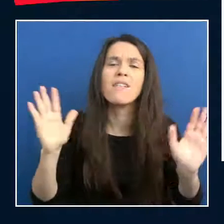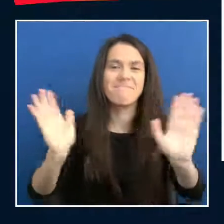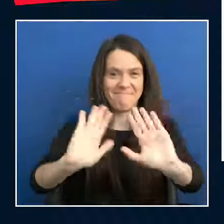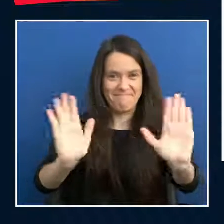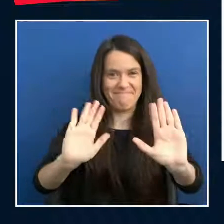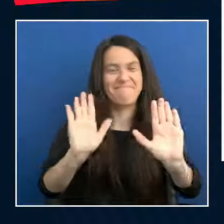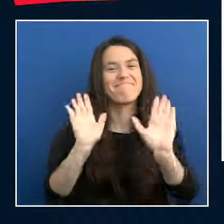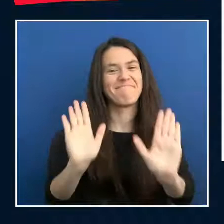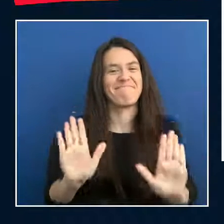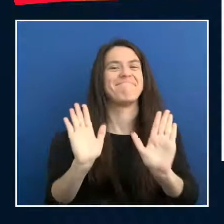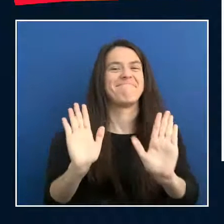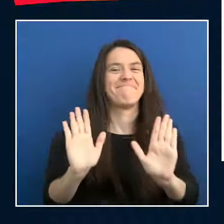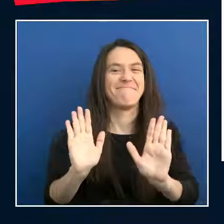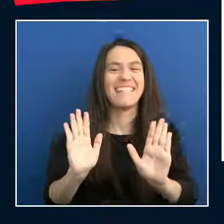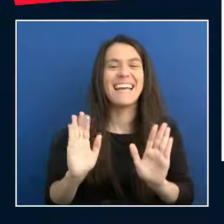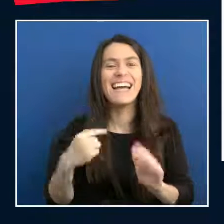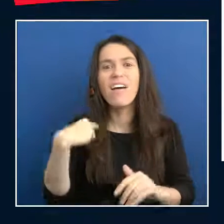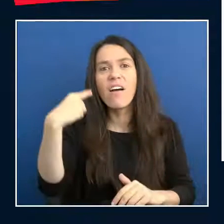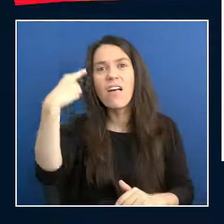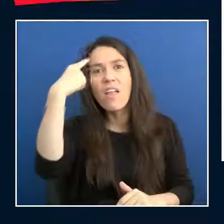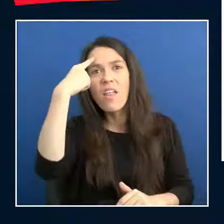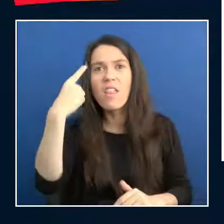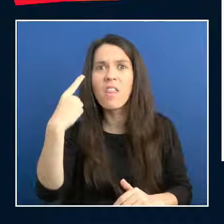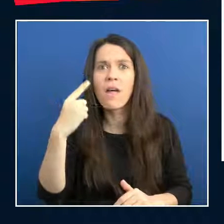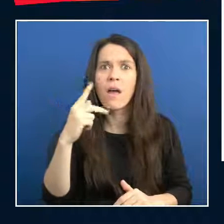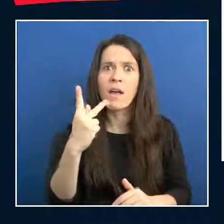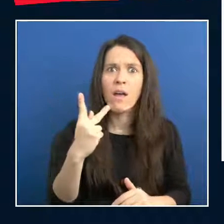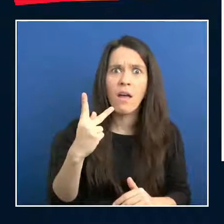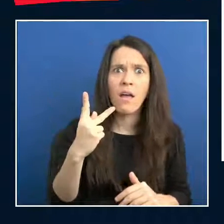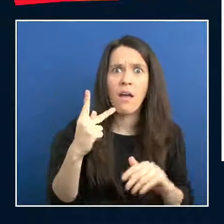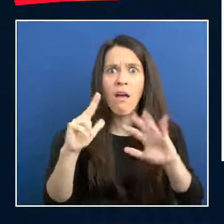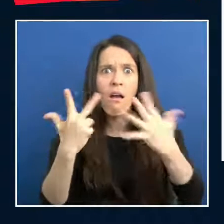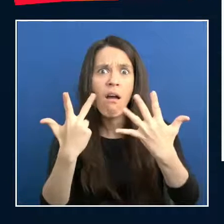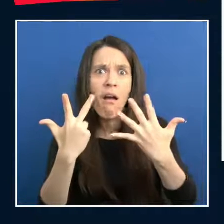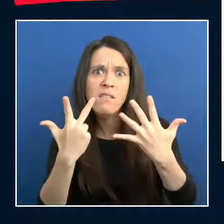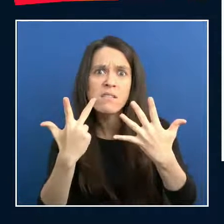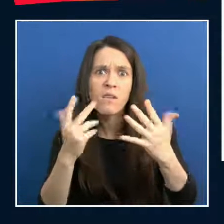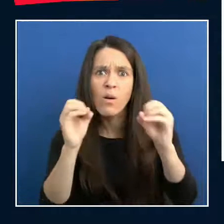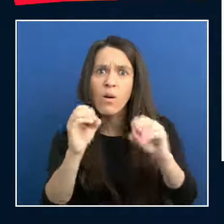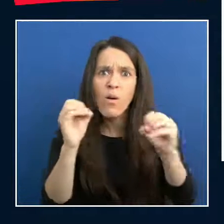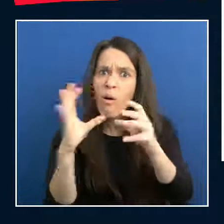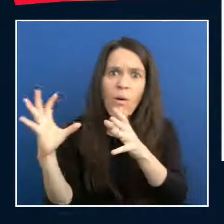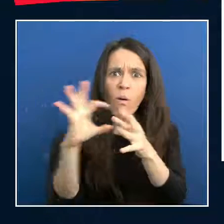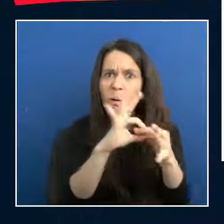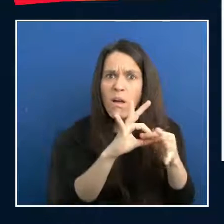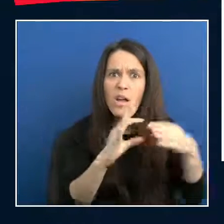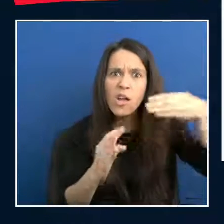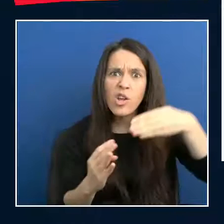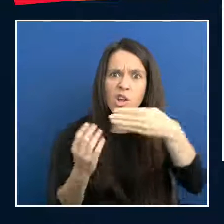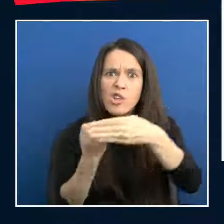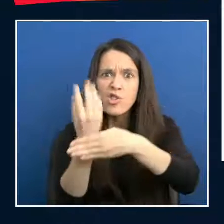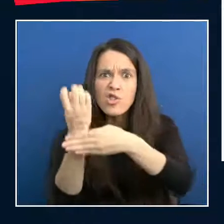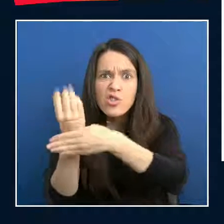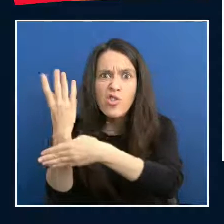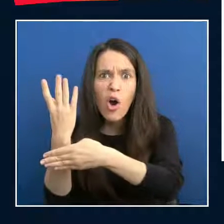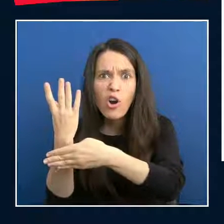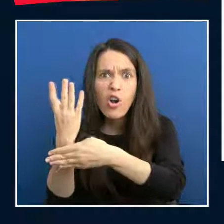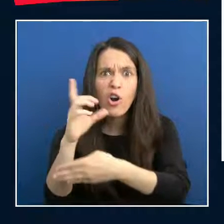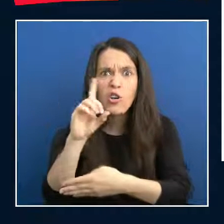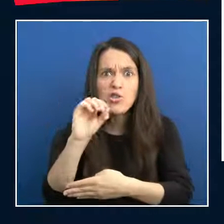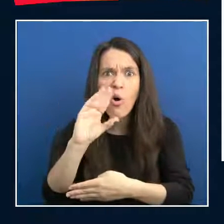it sounds, even though Kubernetes won't use the whole Docker engine itself. To run containers,